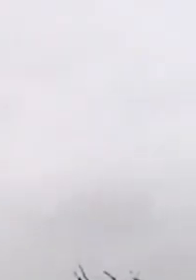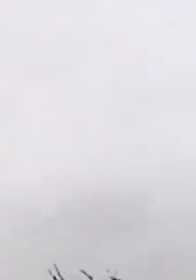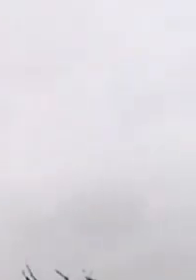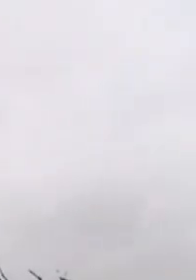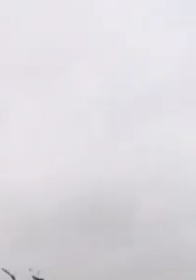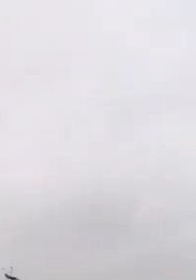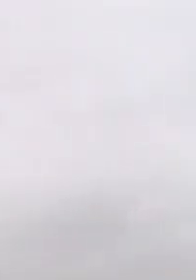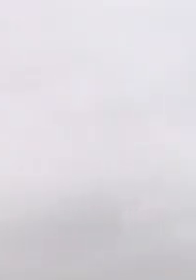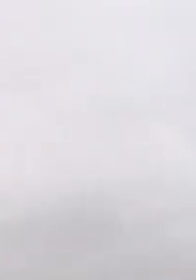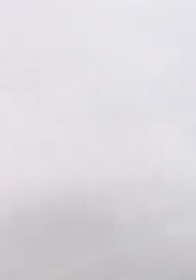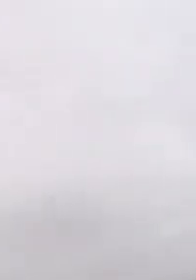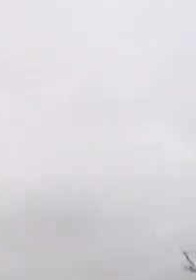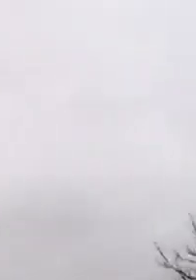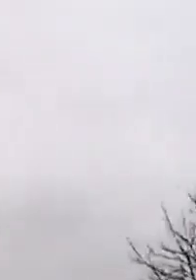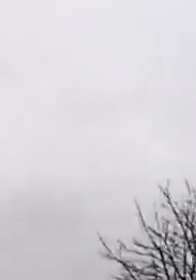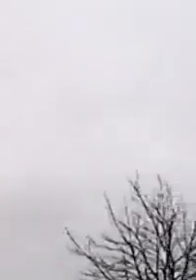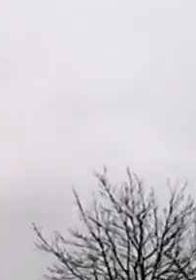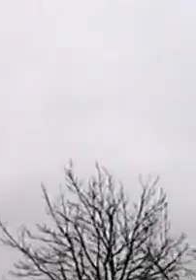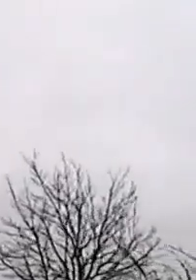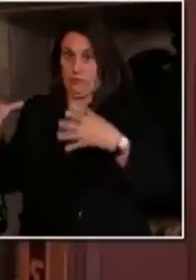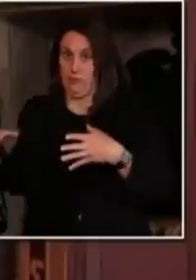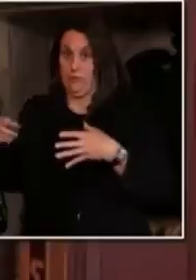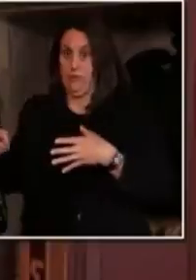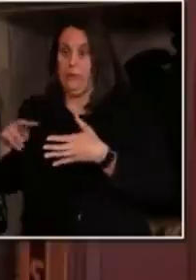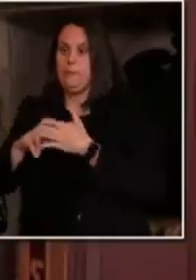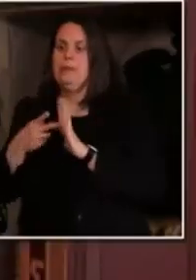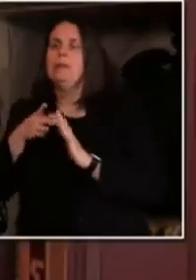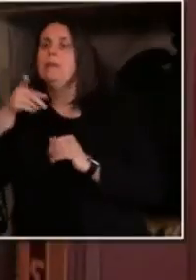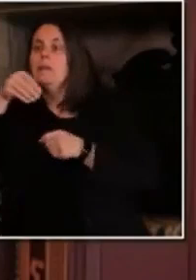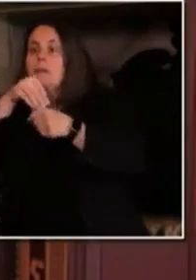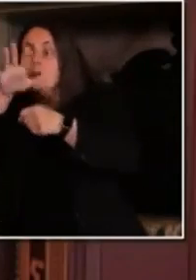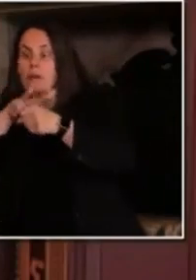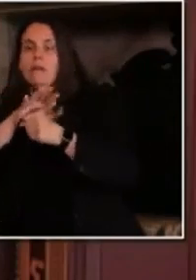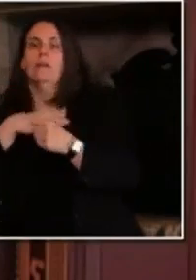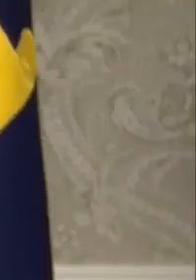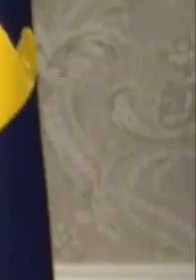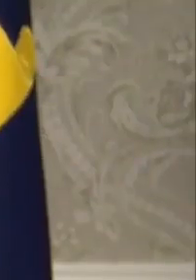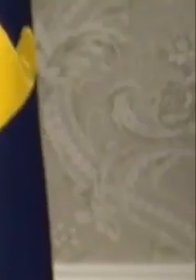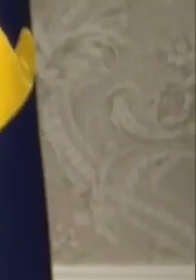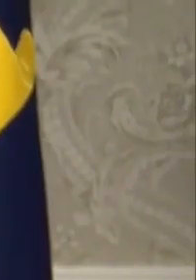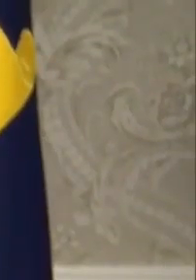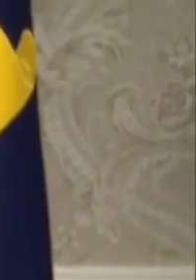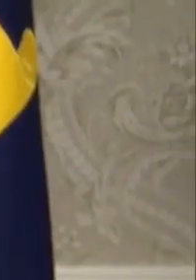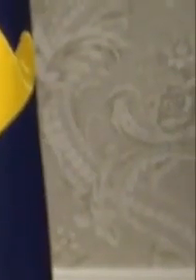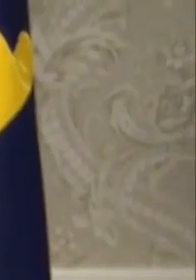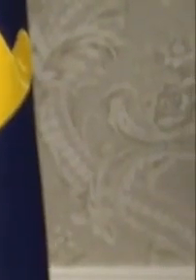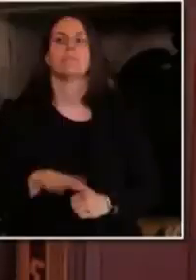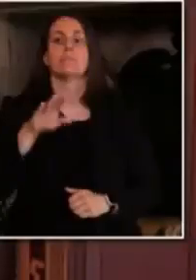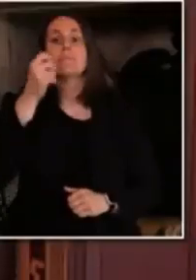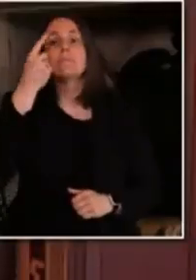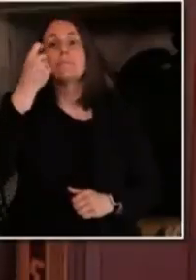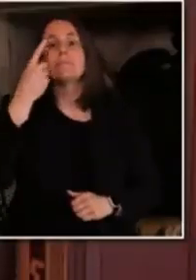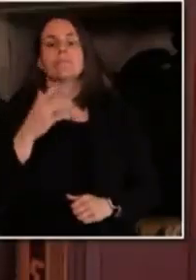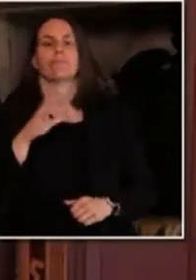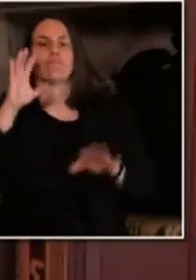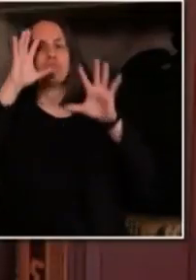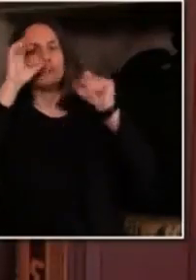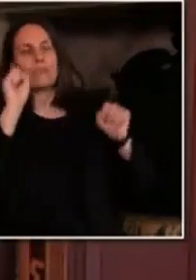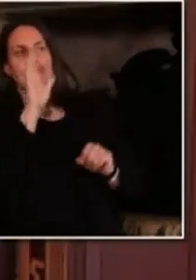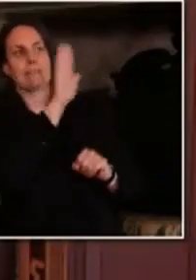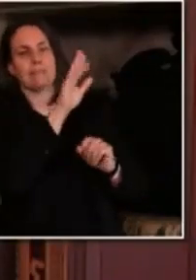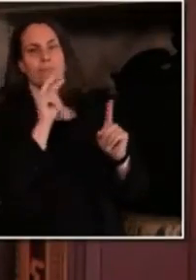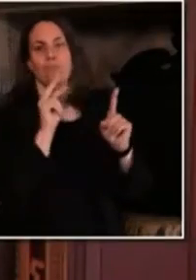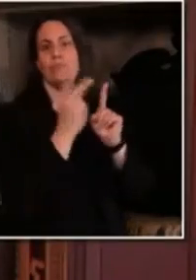employees at Smithfield Foods since last Friday. Governor Tony Evers responded to the president's action. Order on this issue